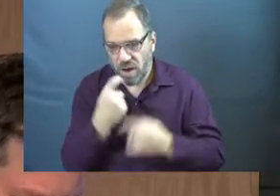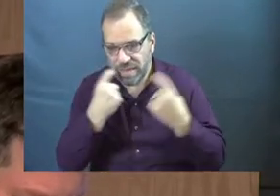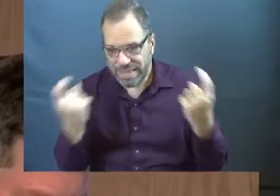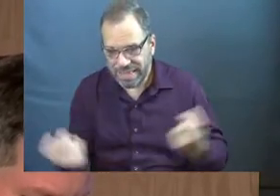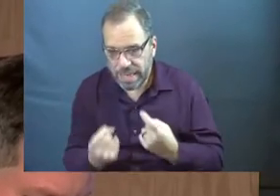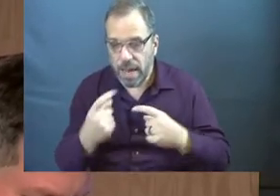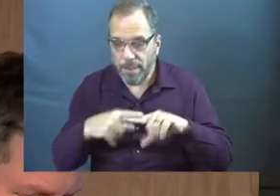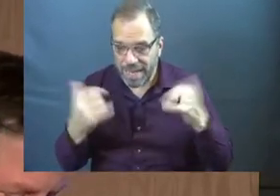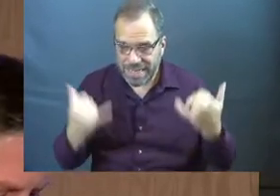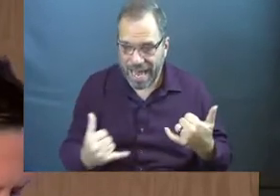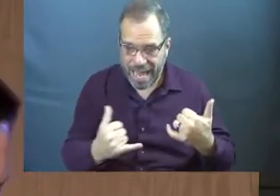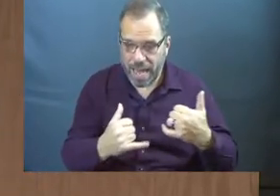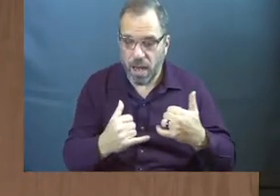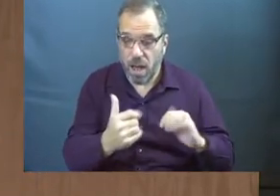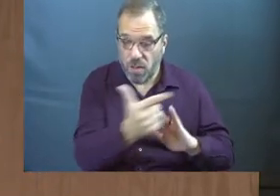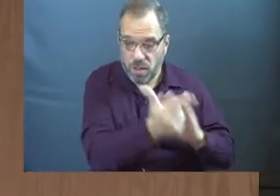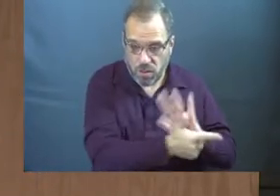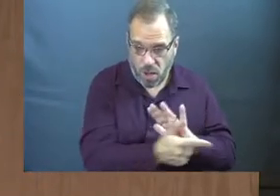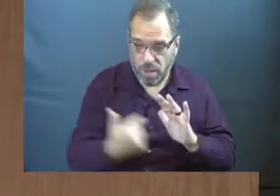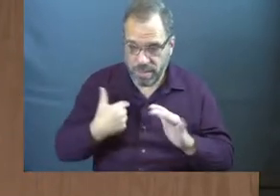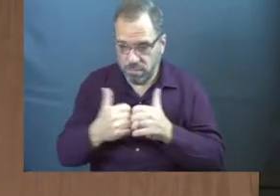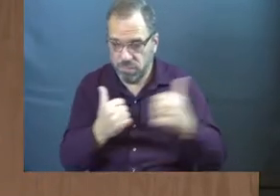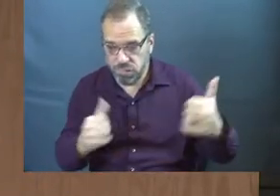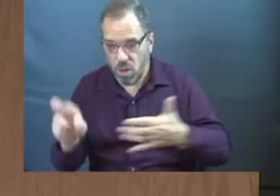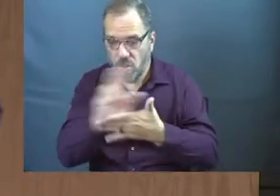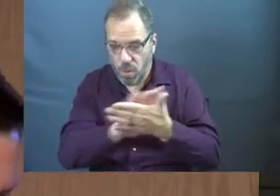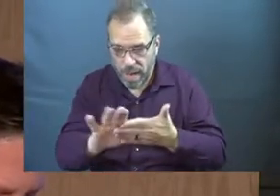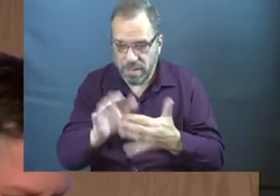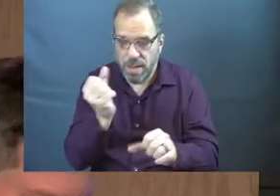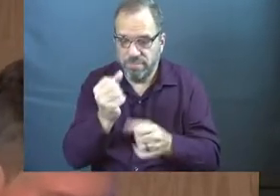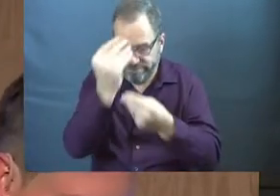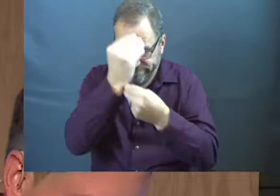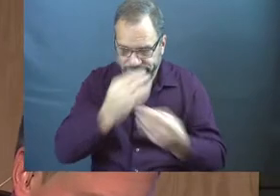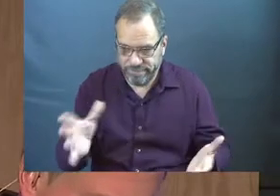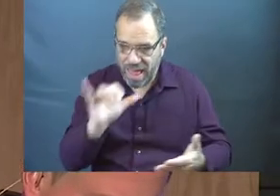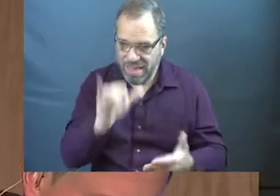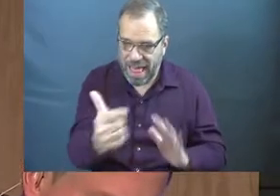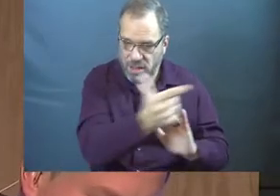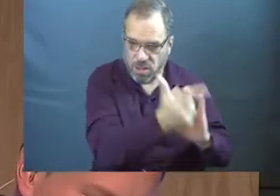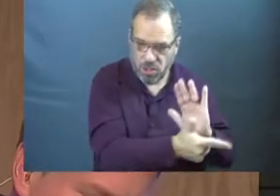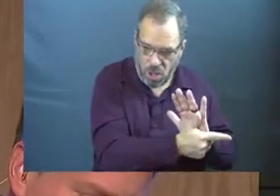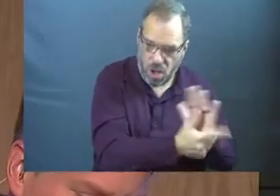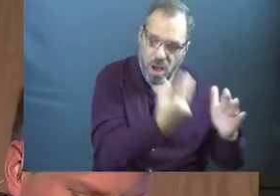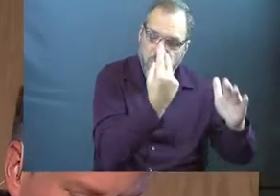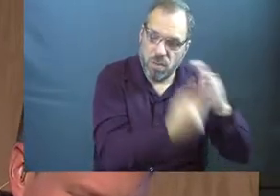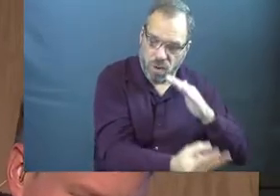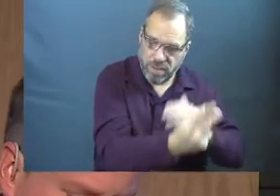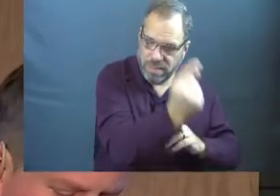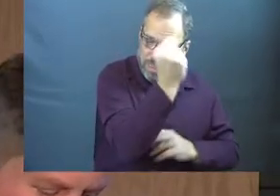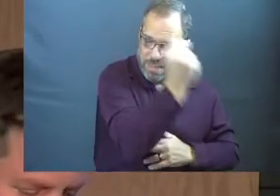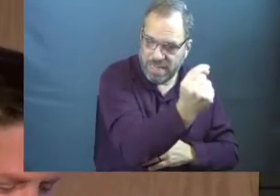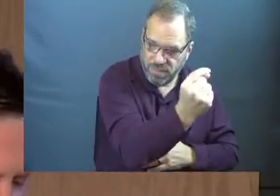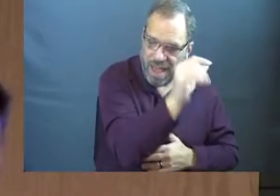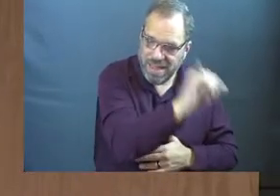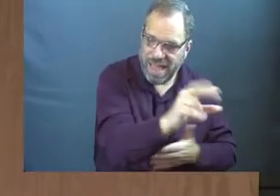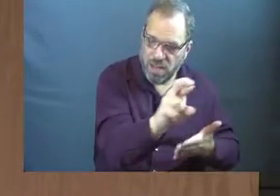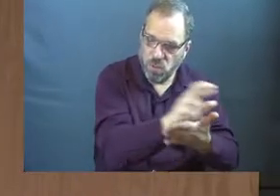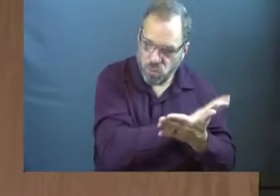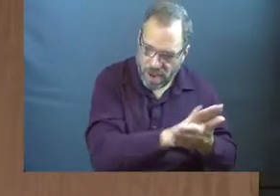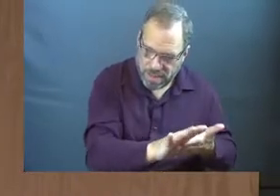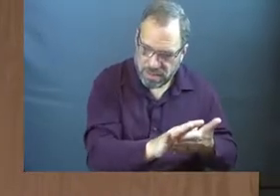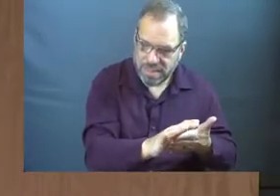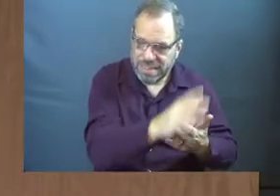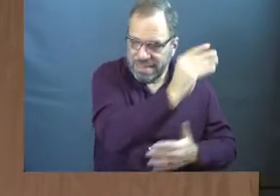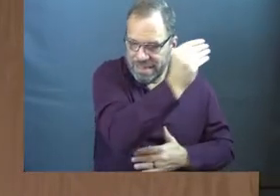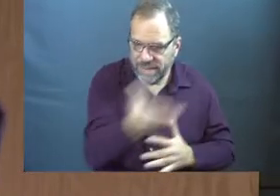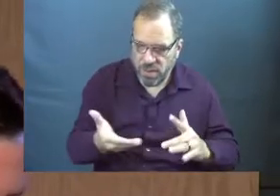sin. But now, apart from the law, the righteousness of God has been made known, to which the law and the prophets testify. This righteousness